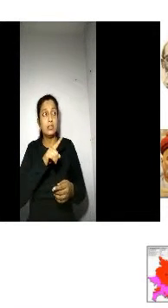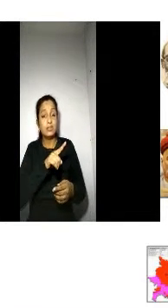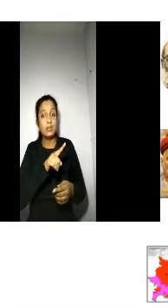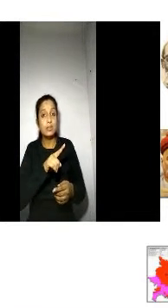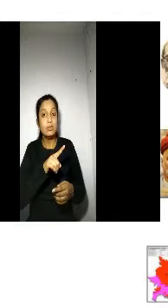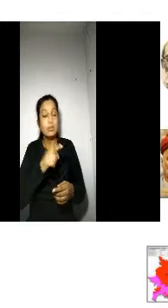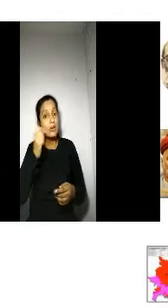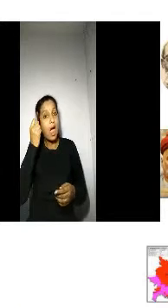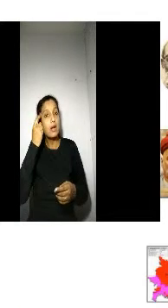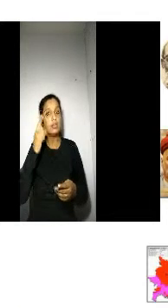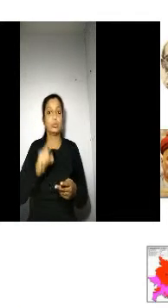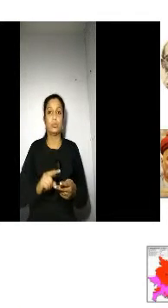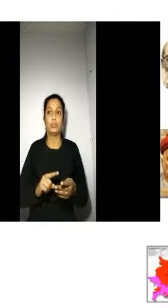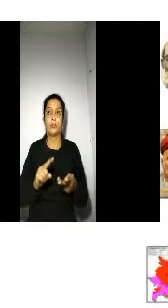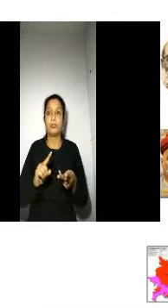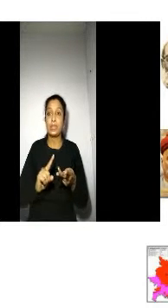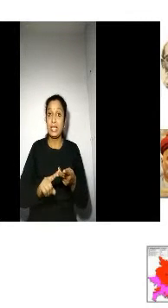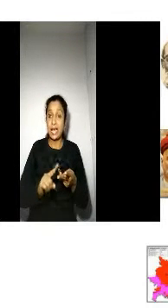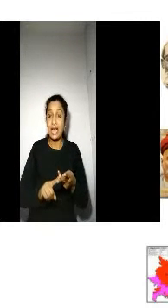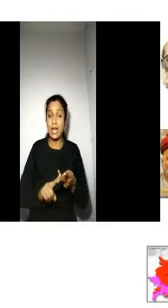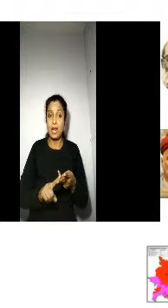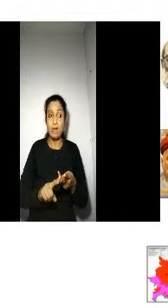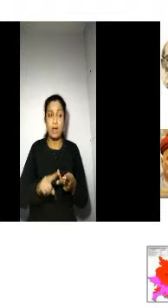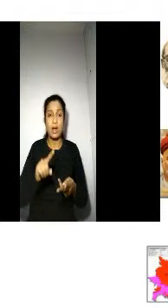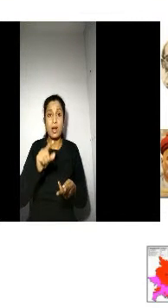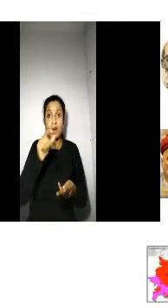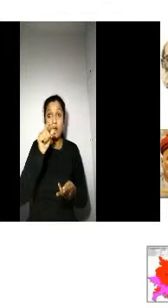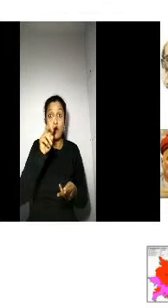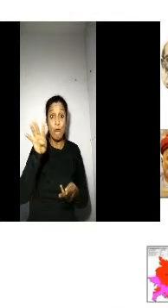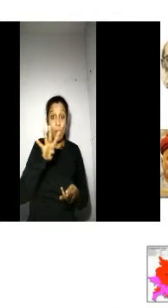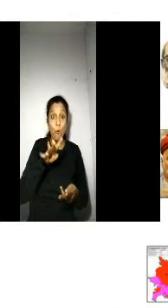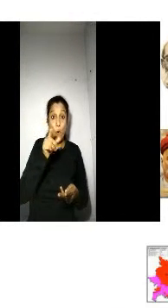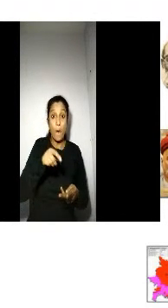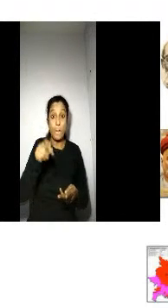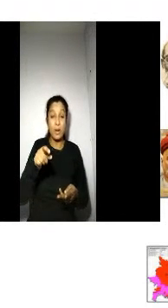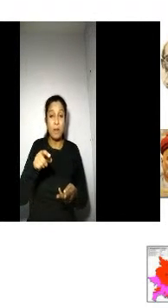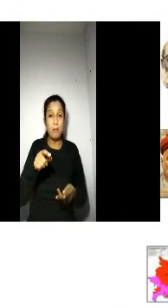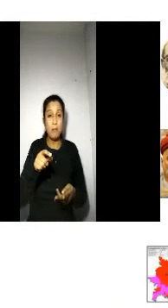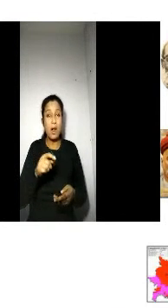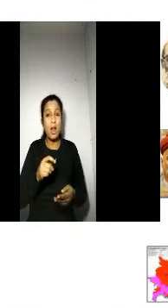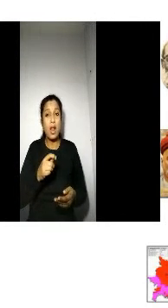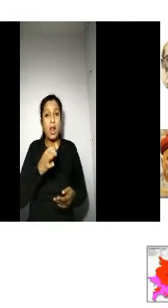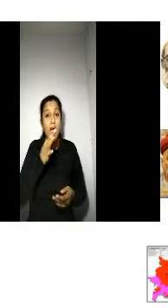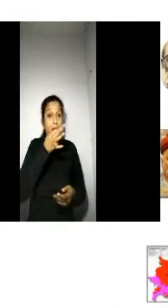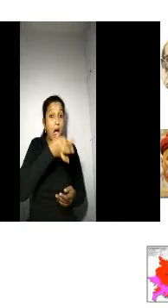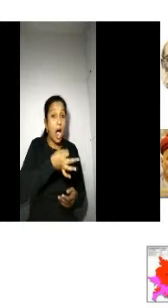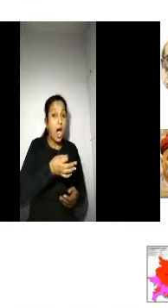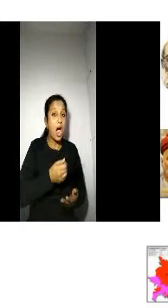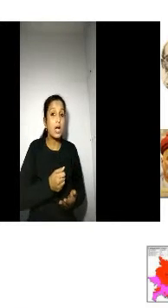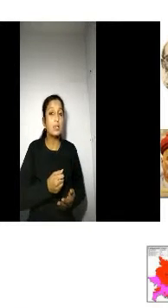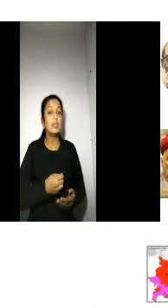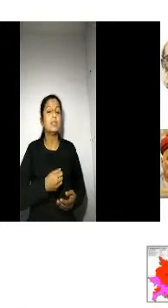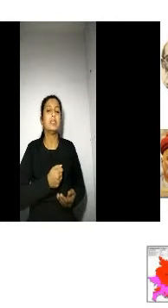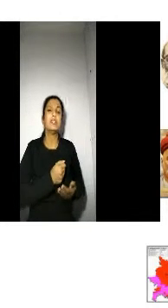Appealed to the British through prayers,